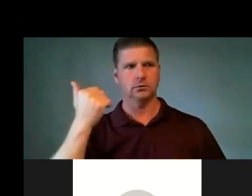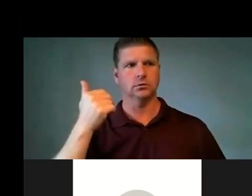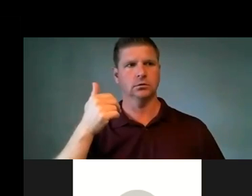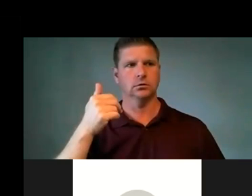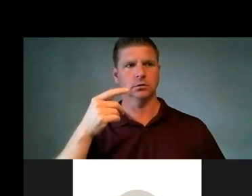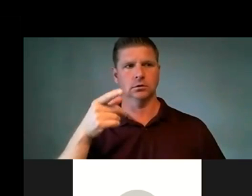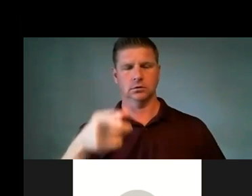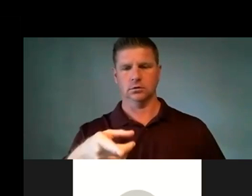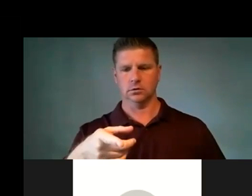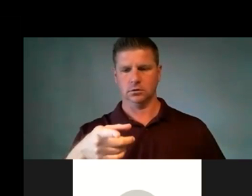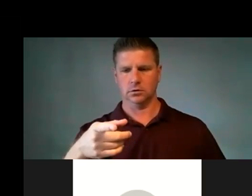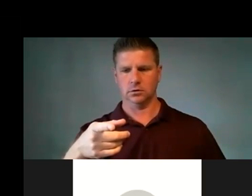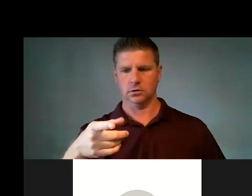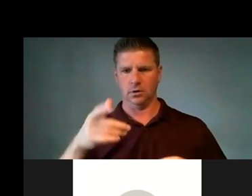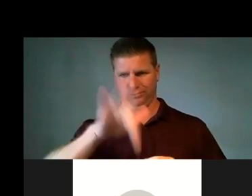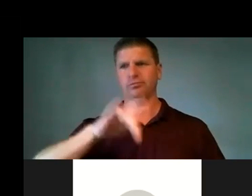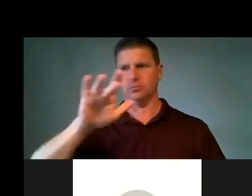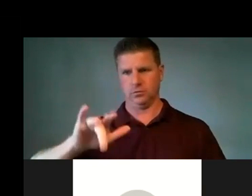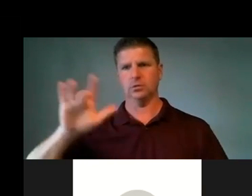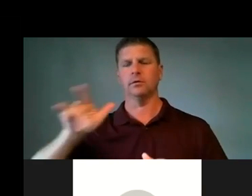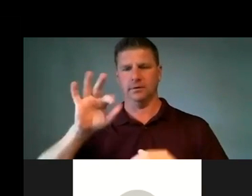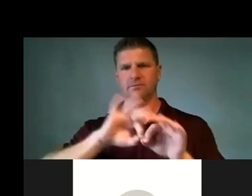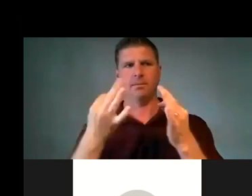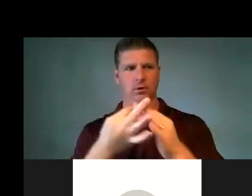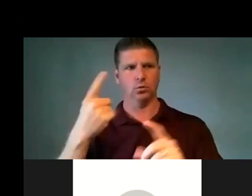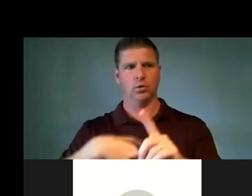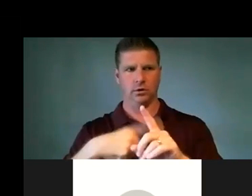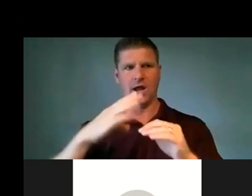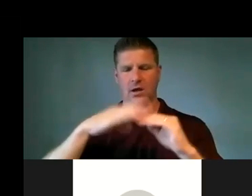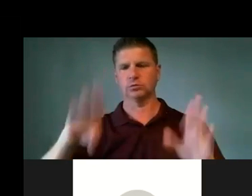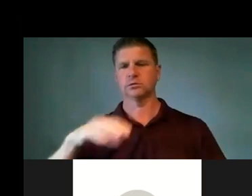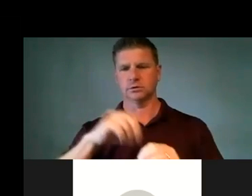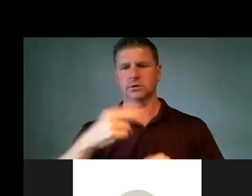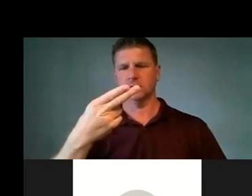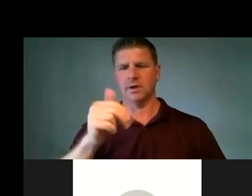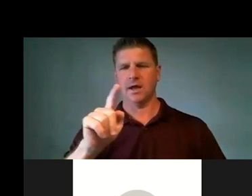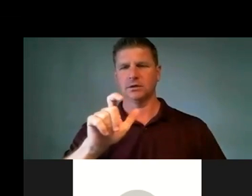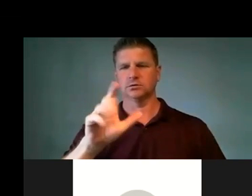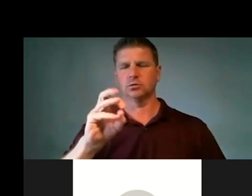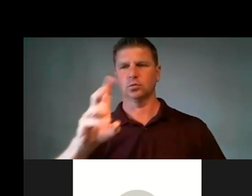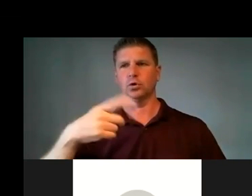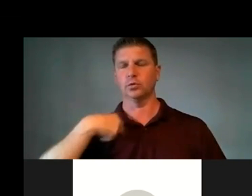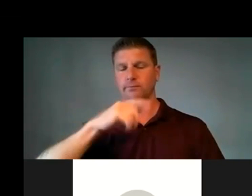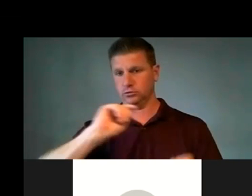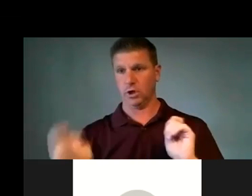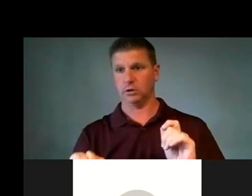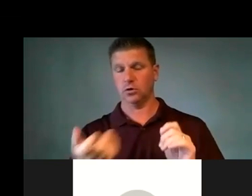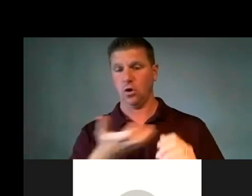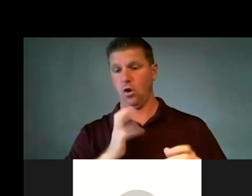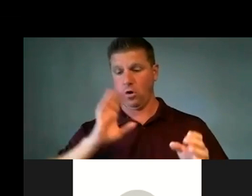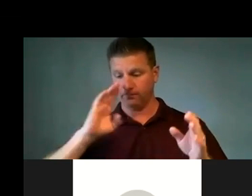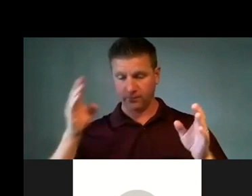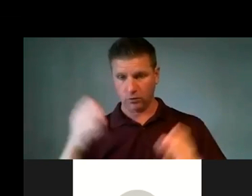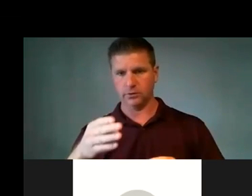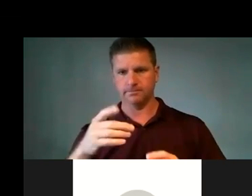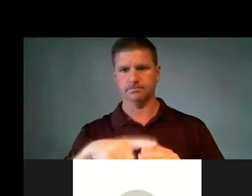a serious gap of family rental housing in Hazelwood. And we've changed our focus to kind of